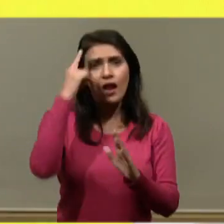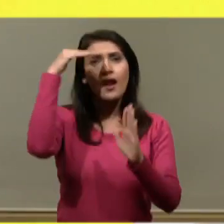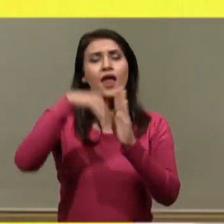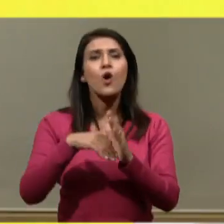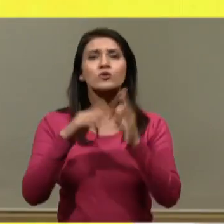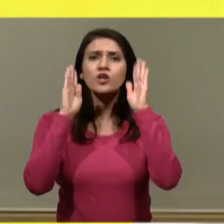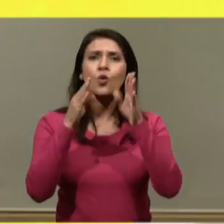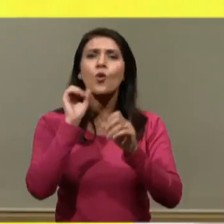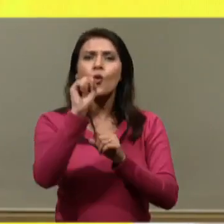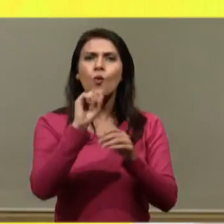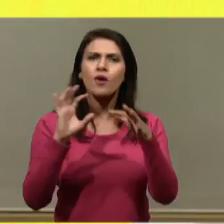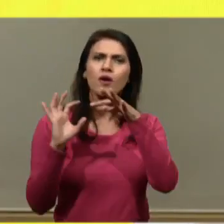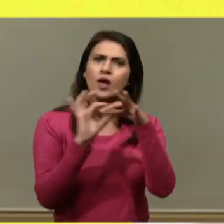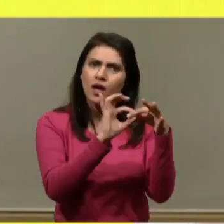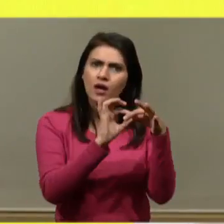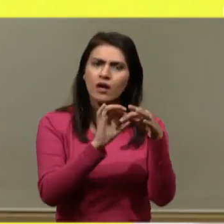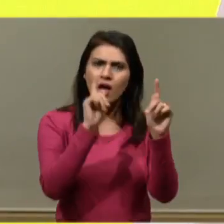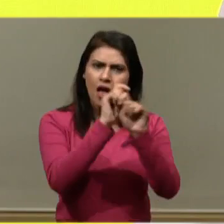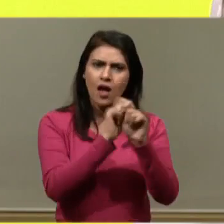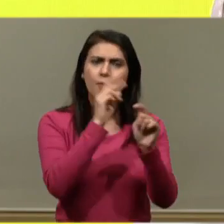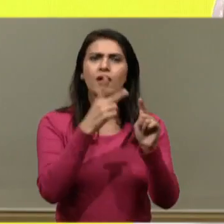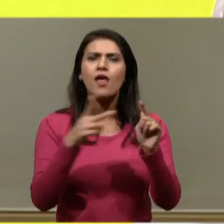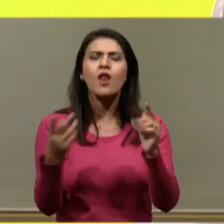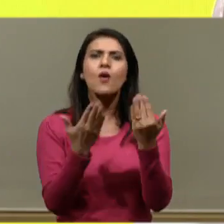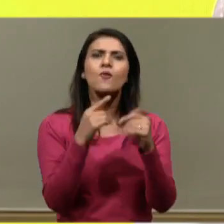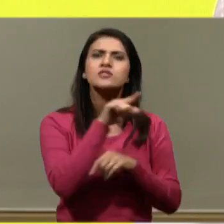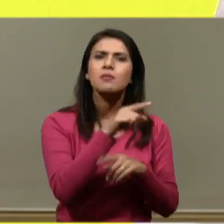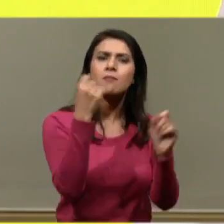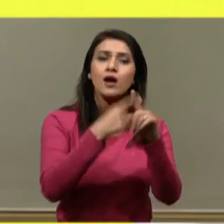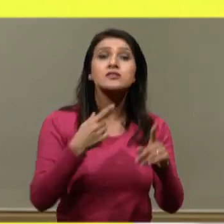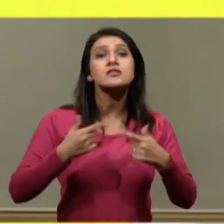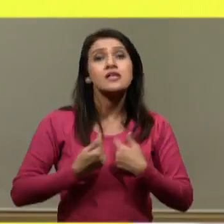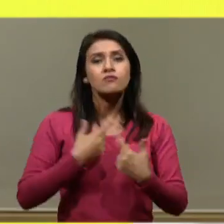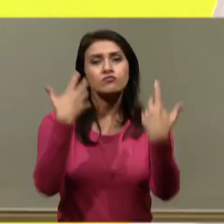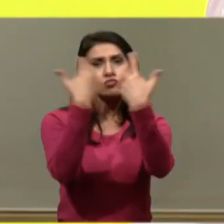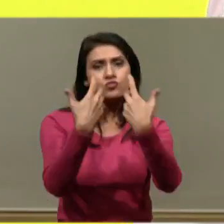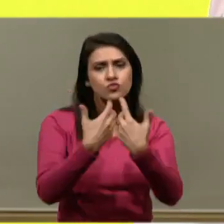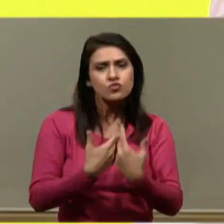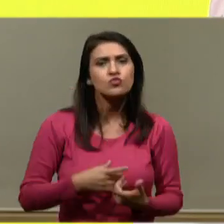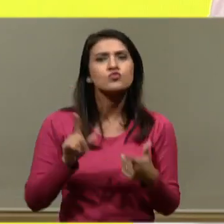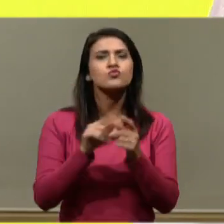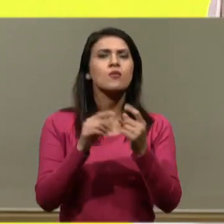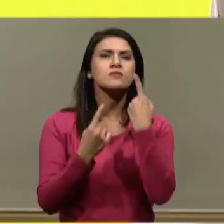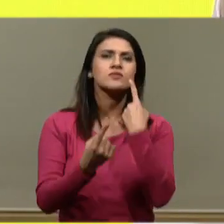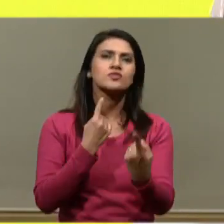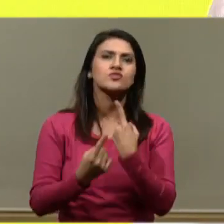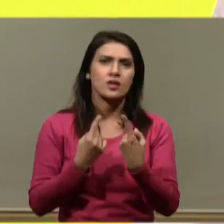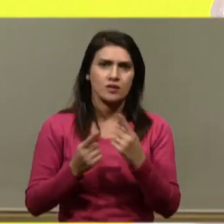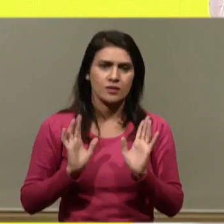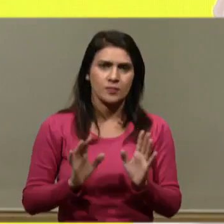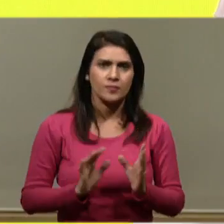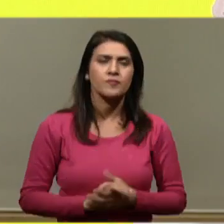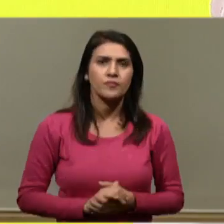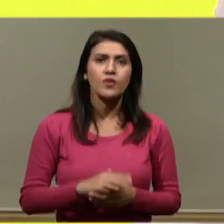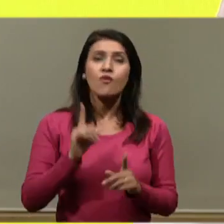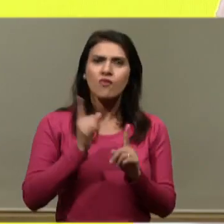tasks? This process is called job mapping. You take the help of your NGO partners because they are experts, we are hoteliers after all. You take their help